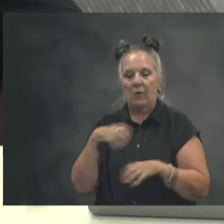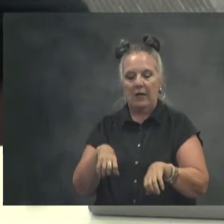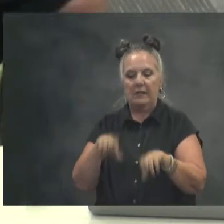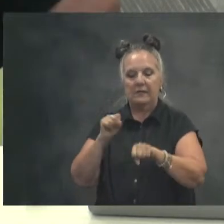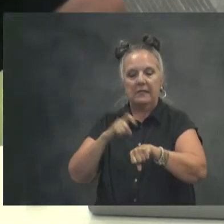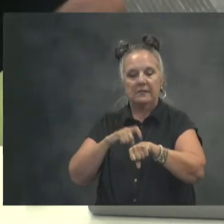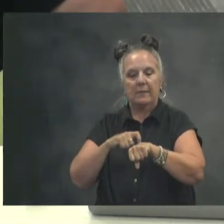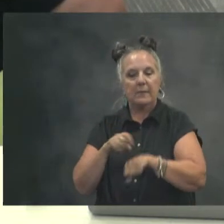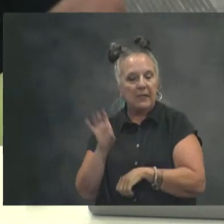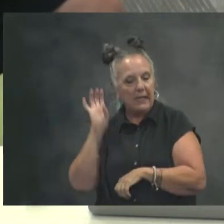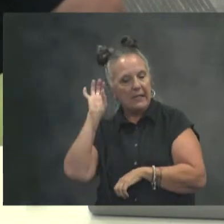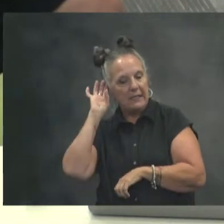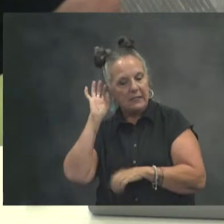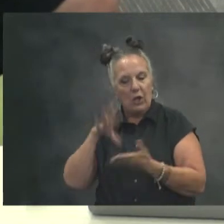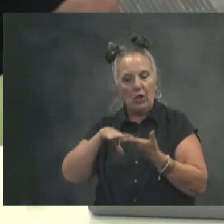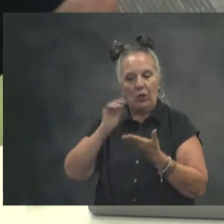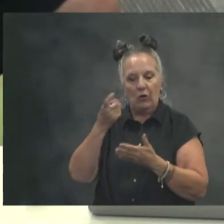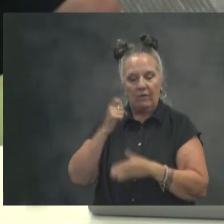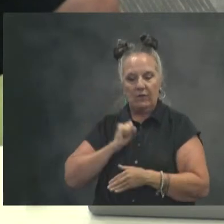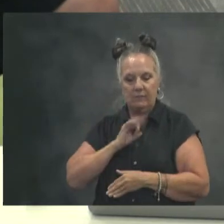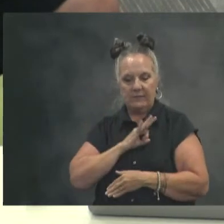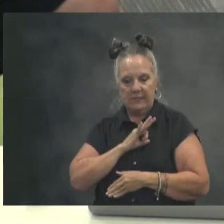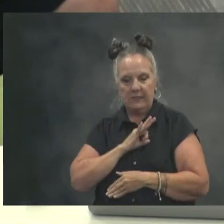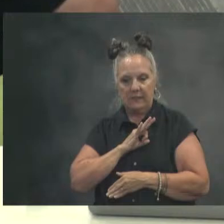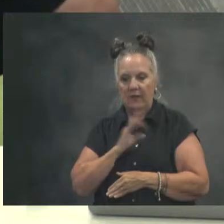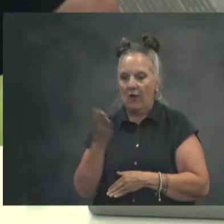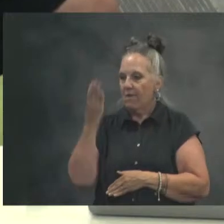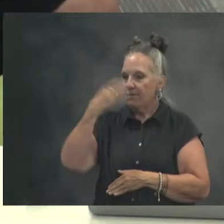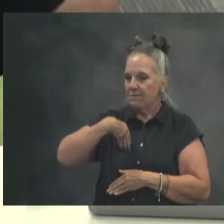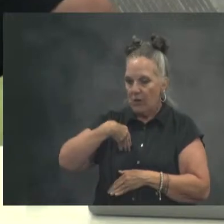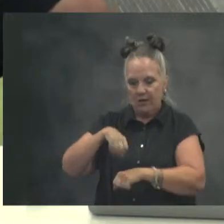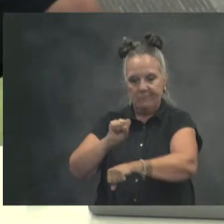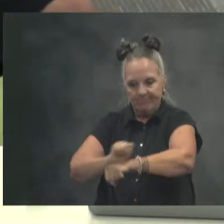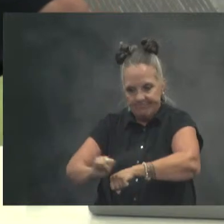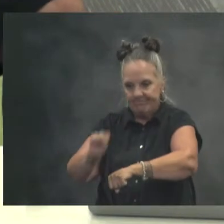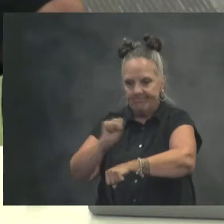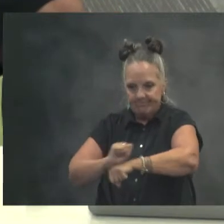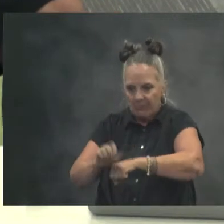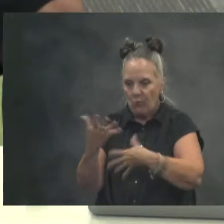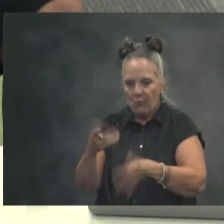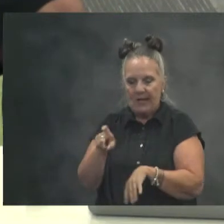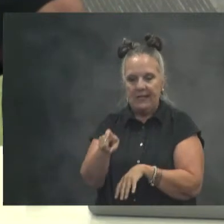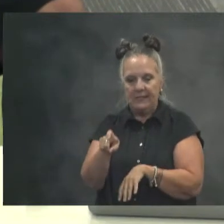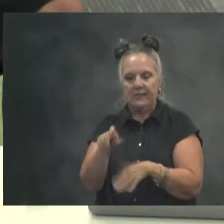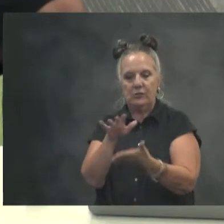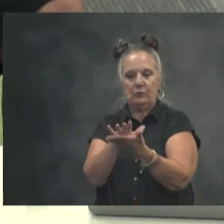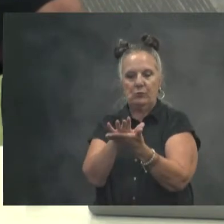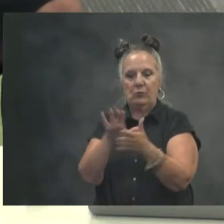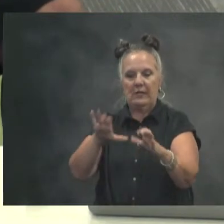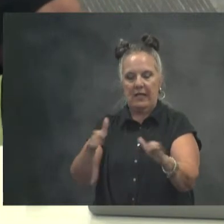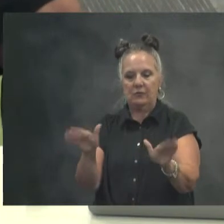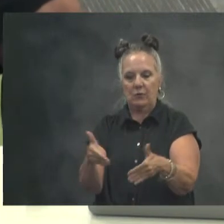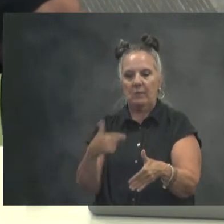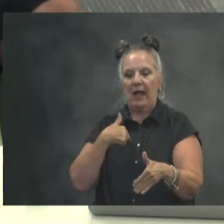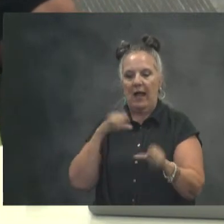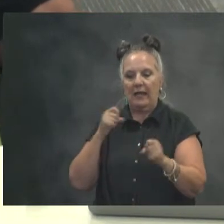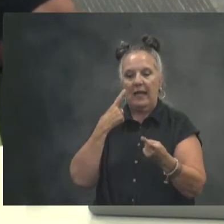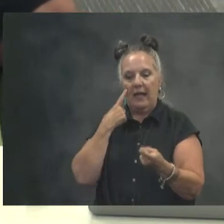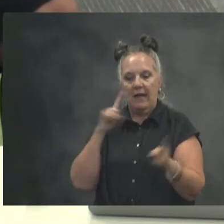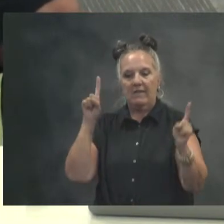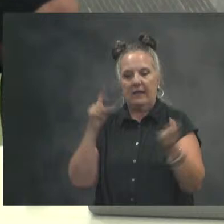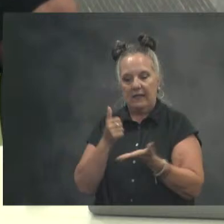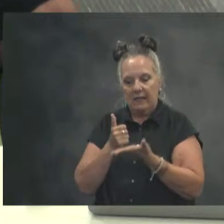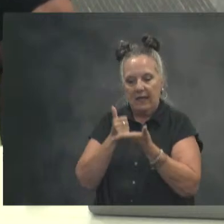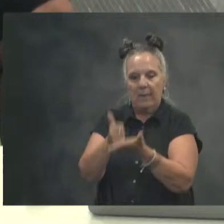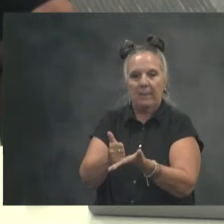to listen and learn from the staff that are on the front line as what is needed so that I can effectively help and have